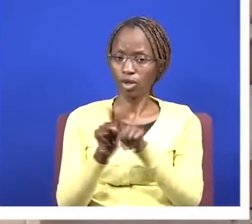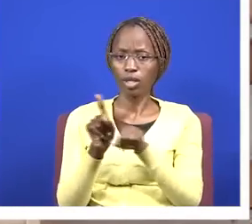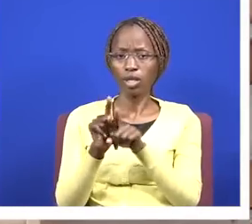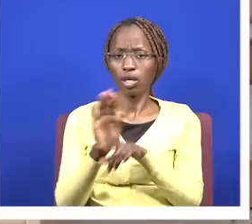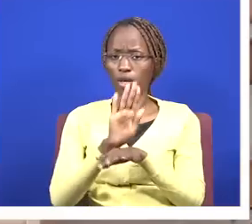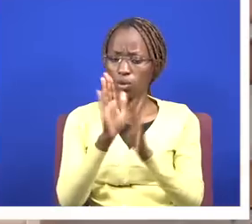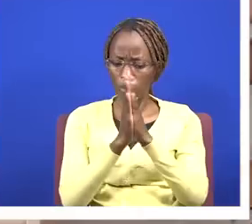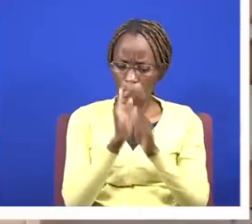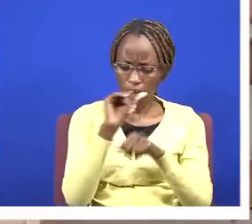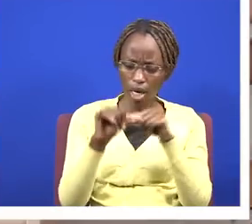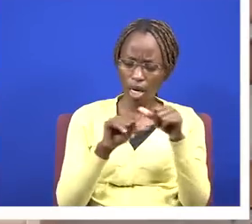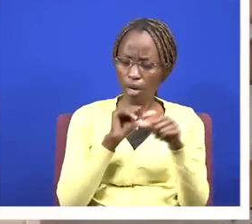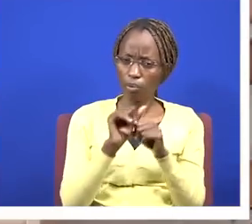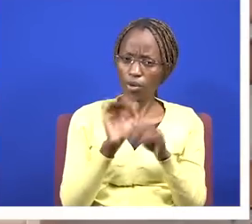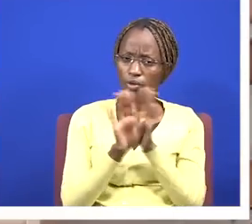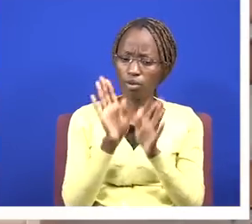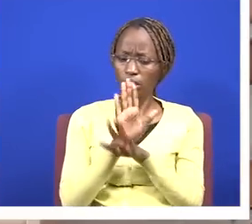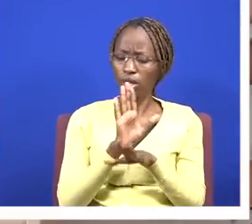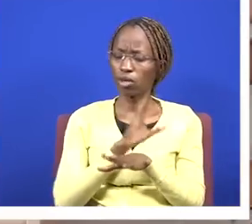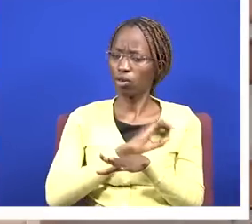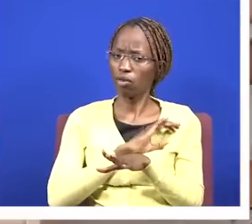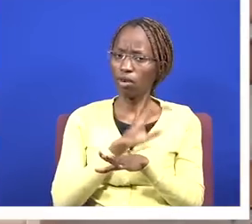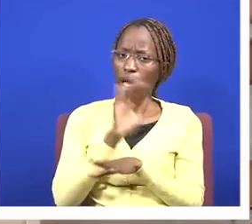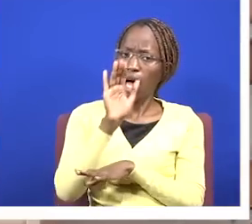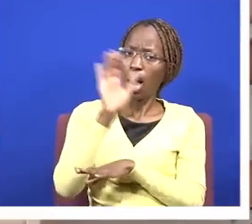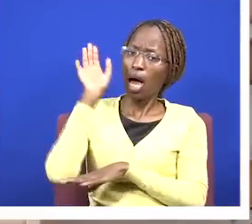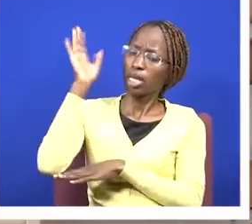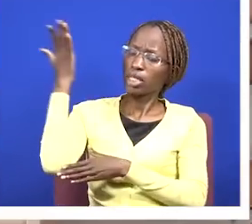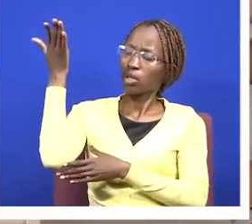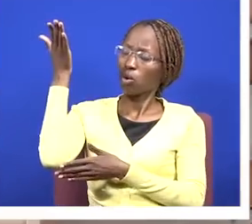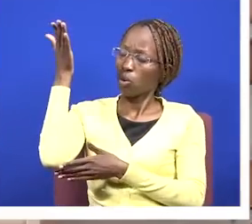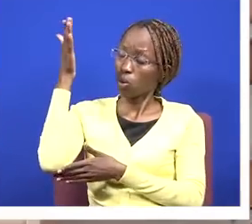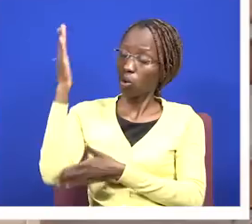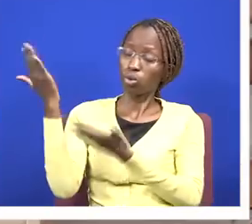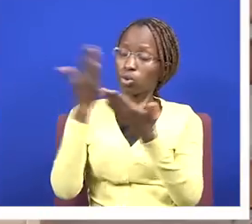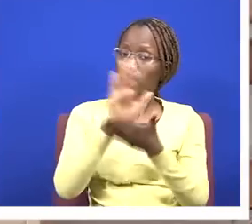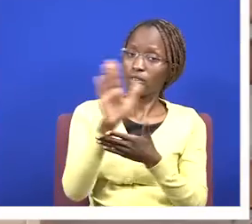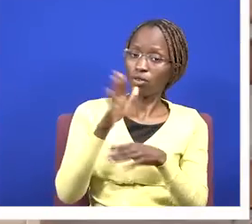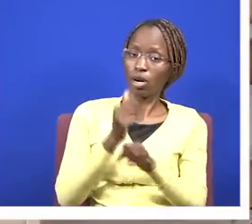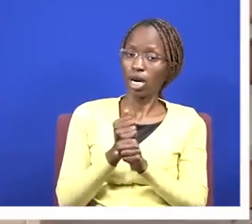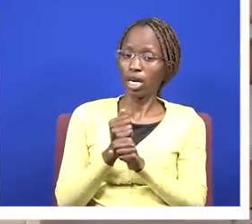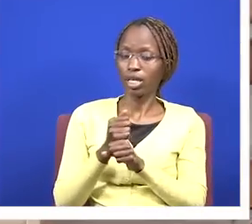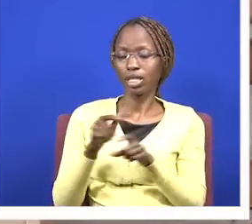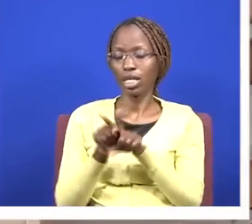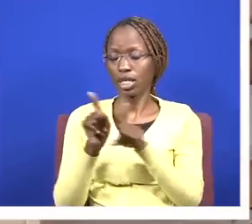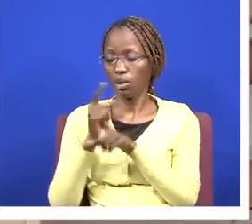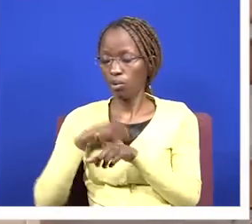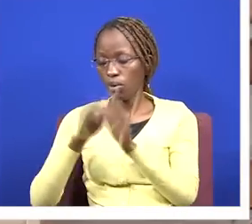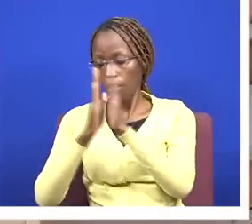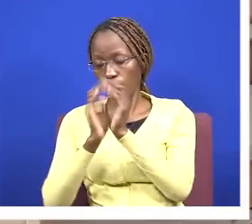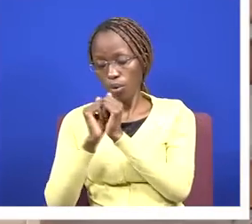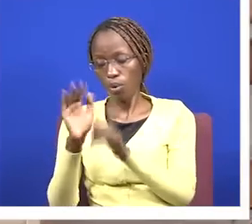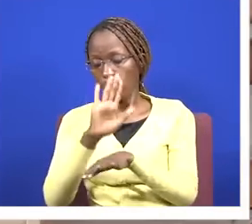praying and asking God for courage? I know you have. We here have also been praying with you,